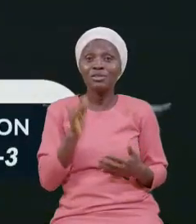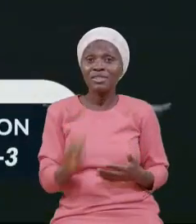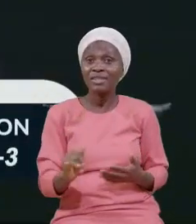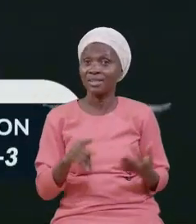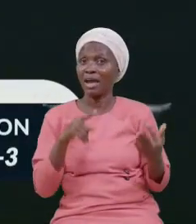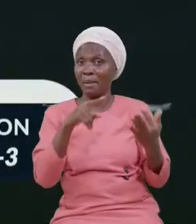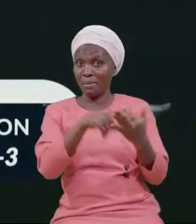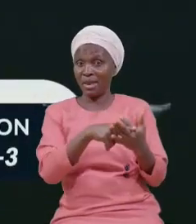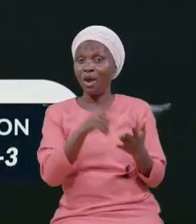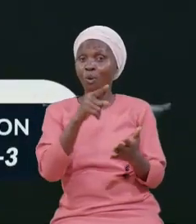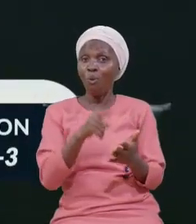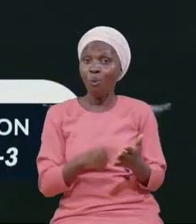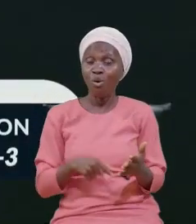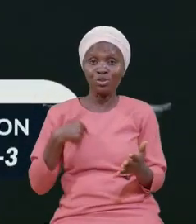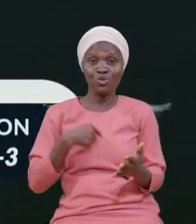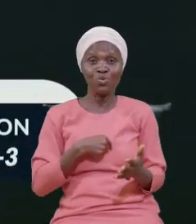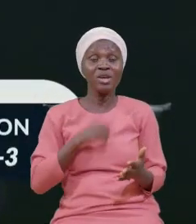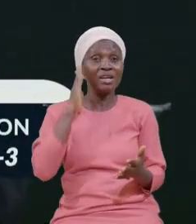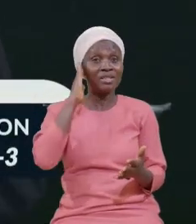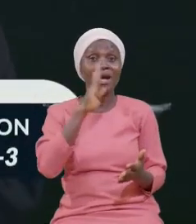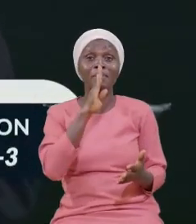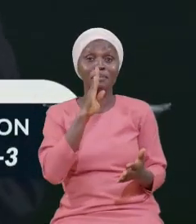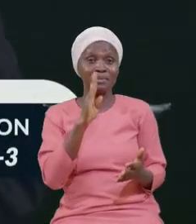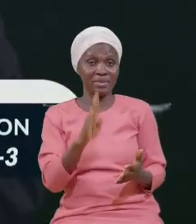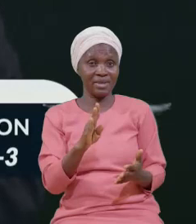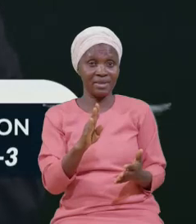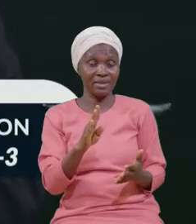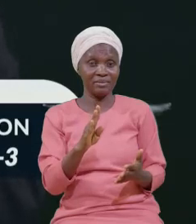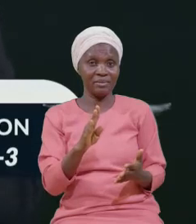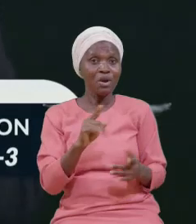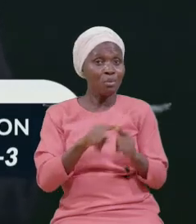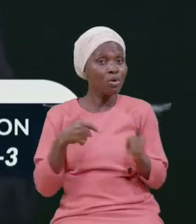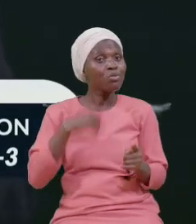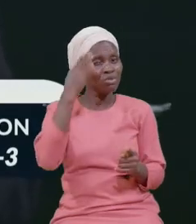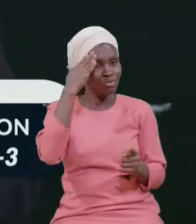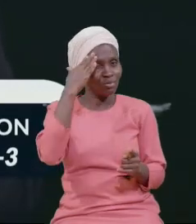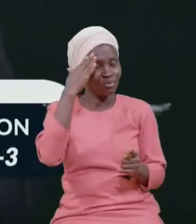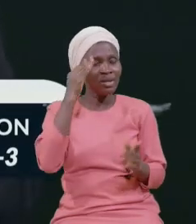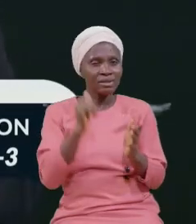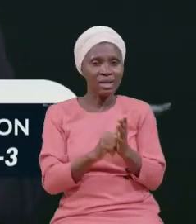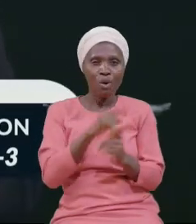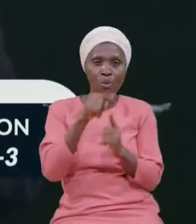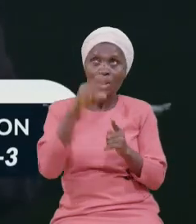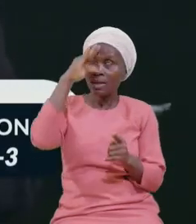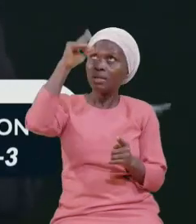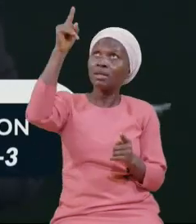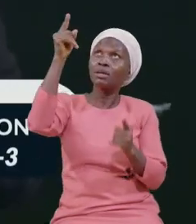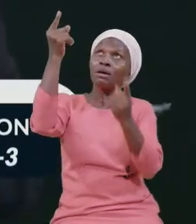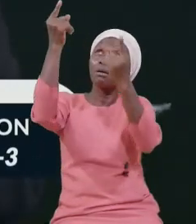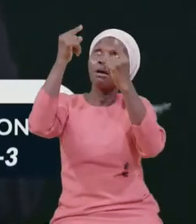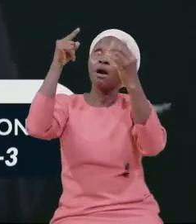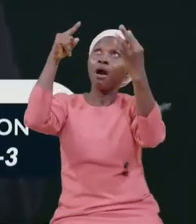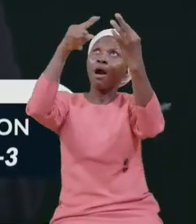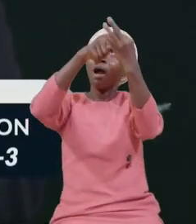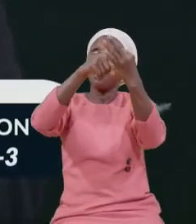shall be. But we know that when he shall appear, we shall be like